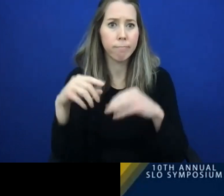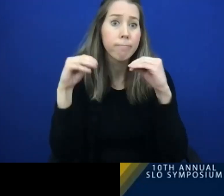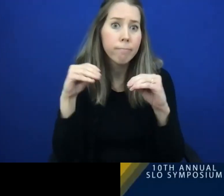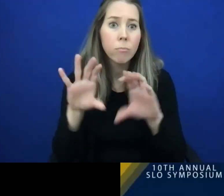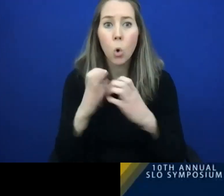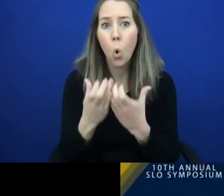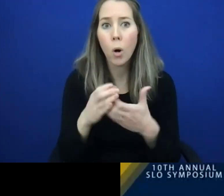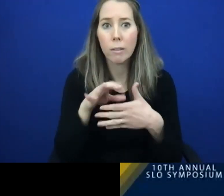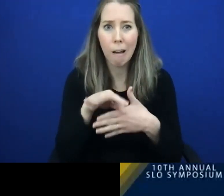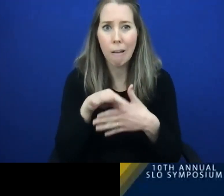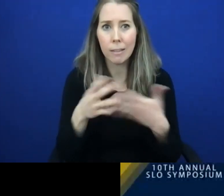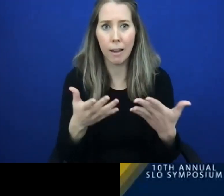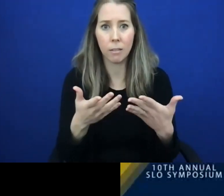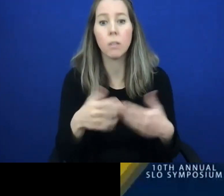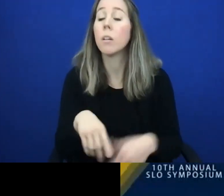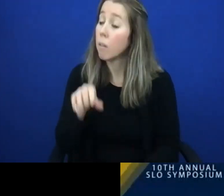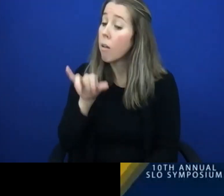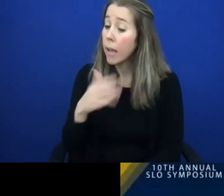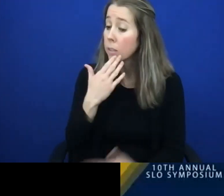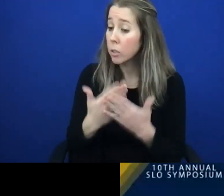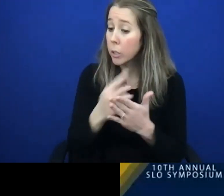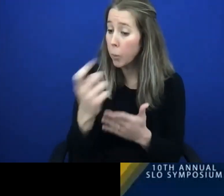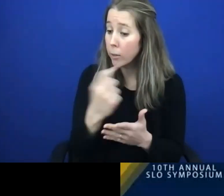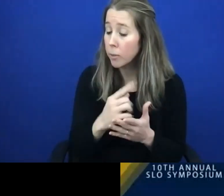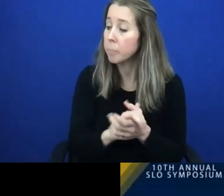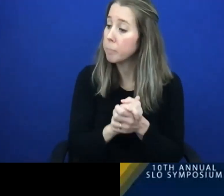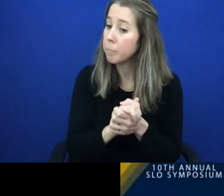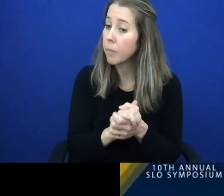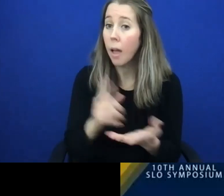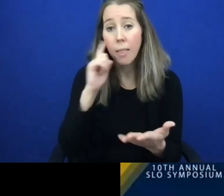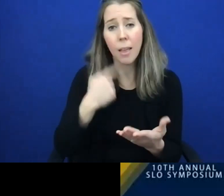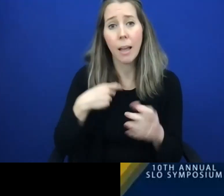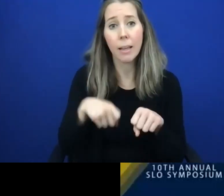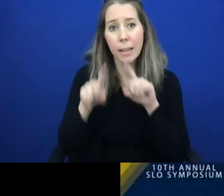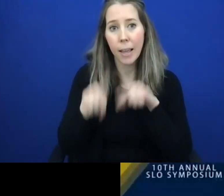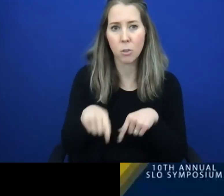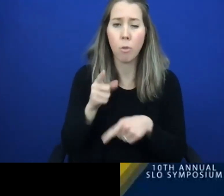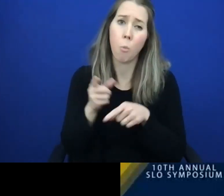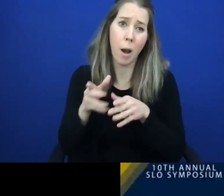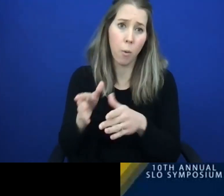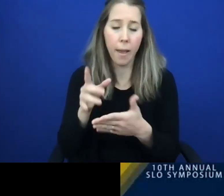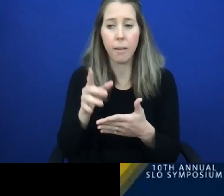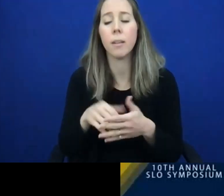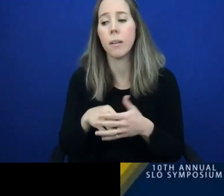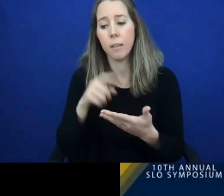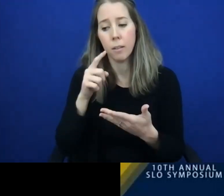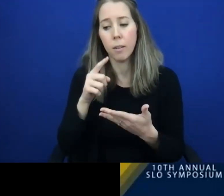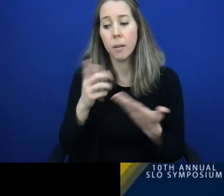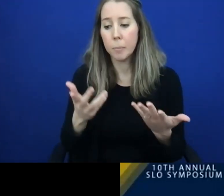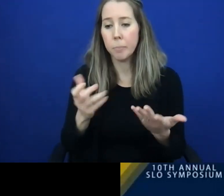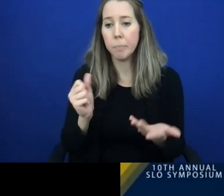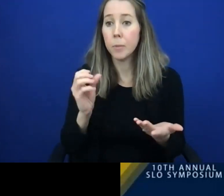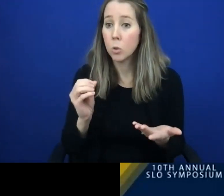or lecture? Yeah, that's a good question. And I think I can answer that in the right way for you.